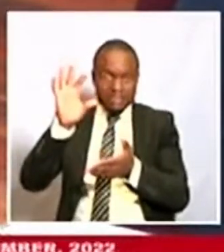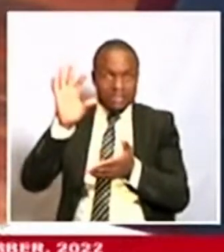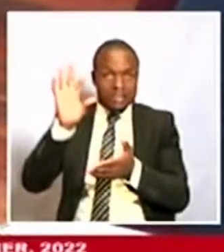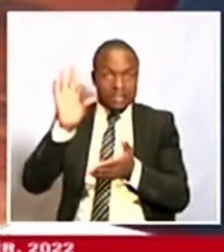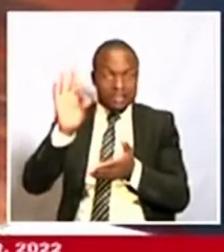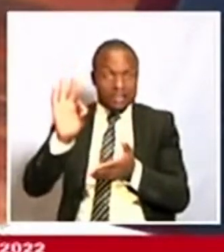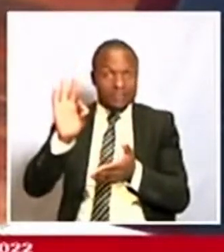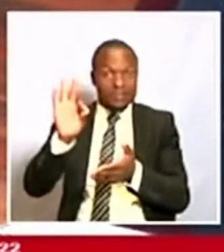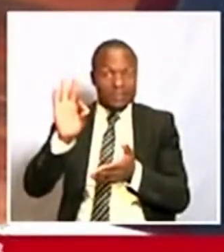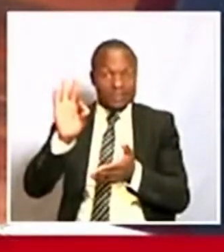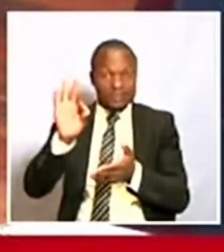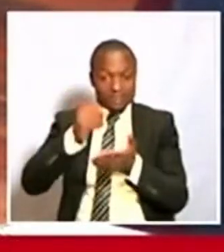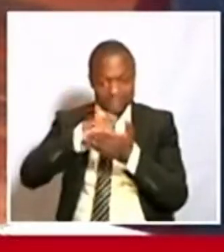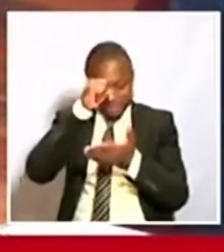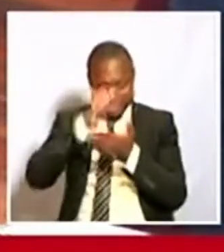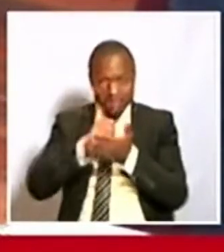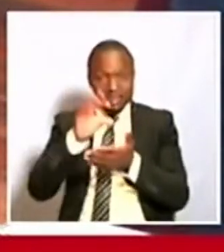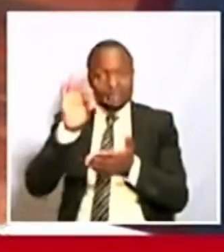73,812.